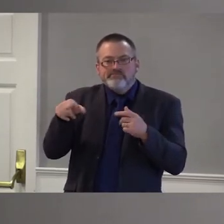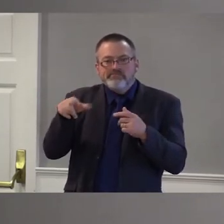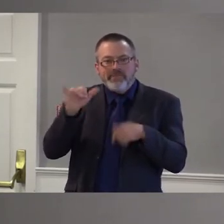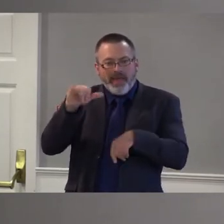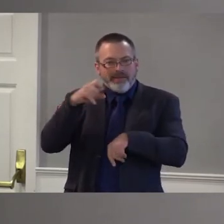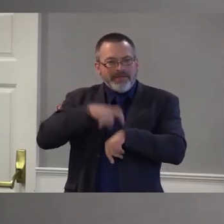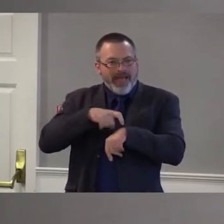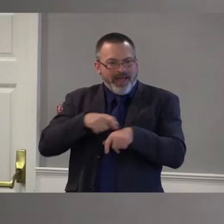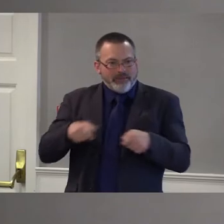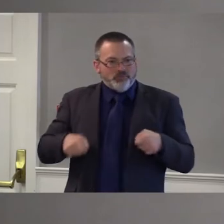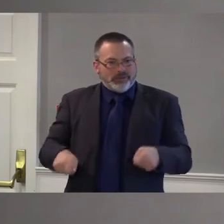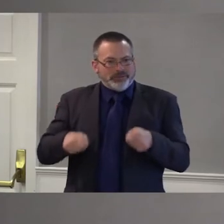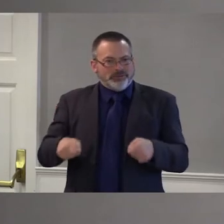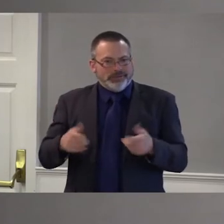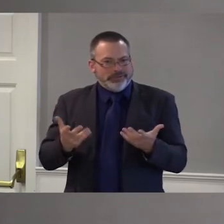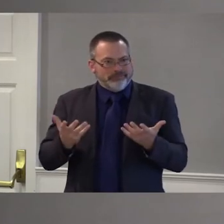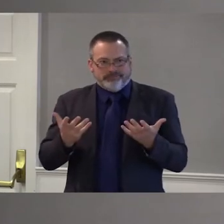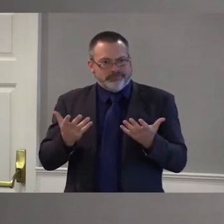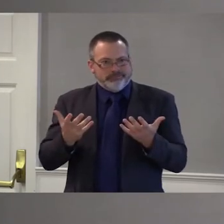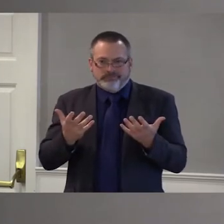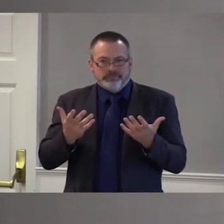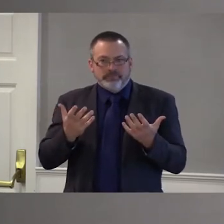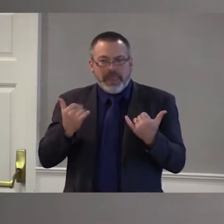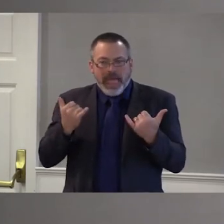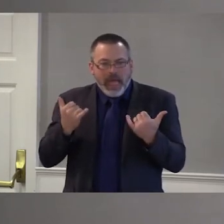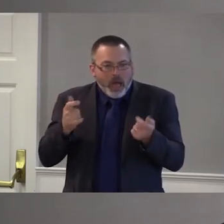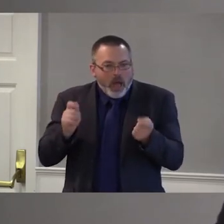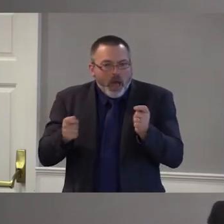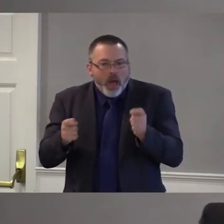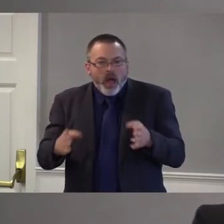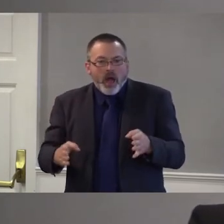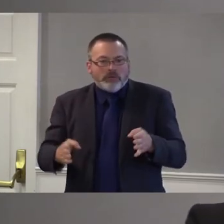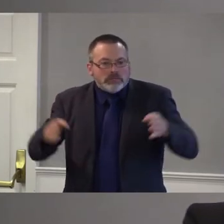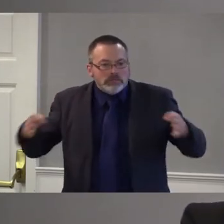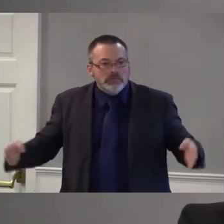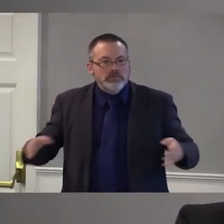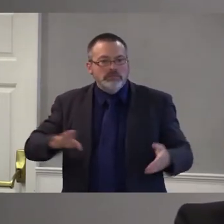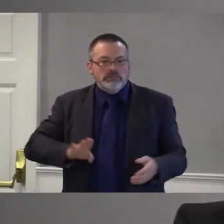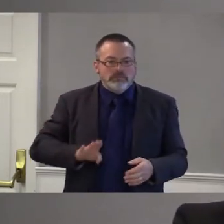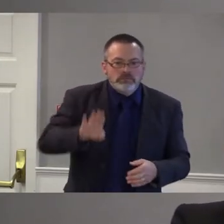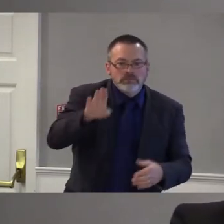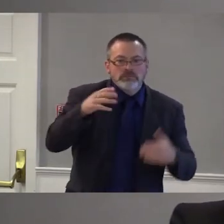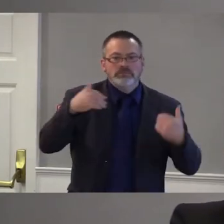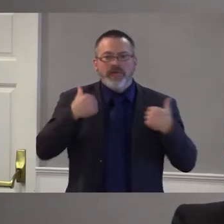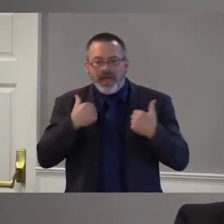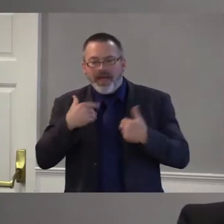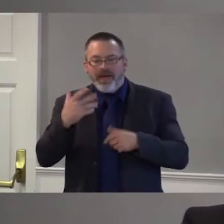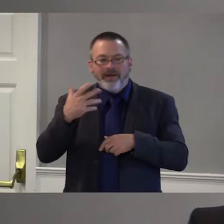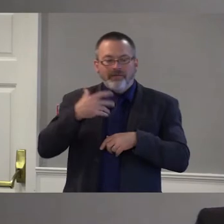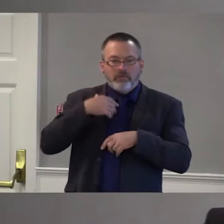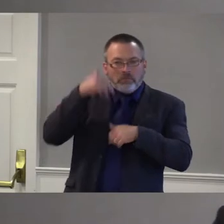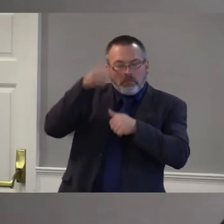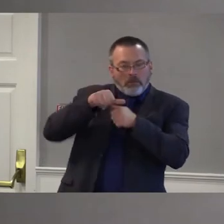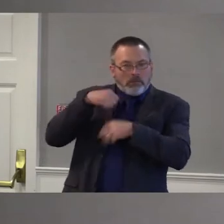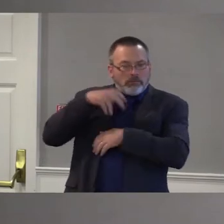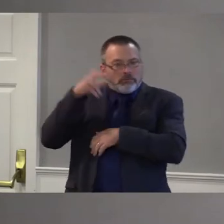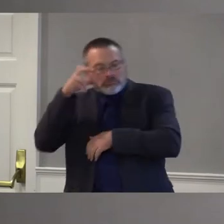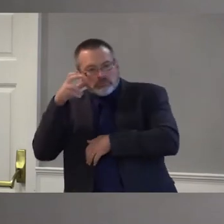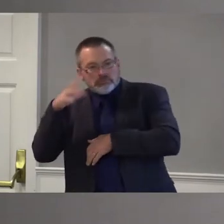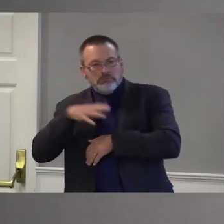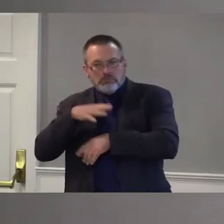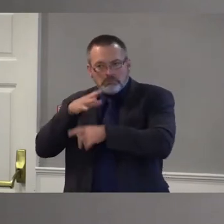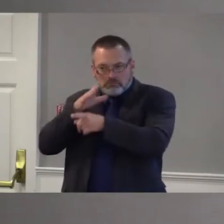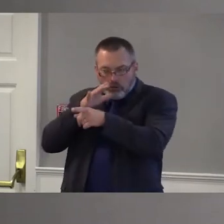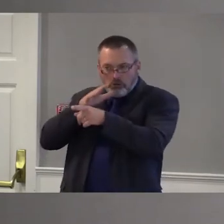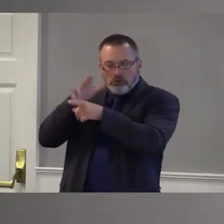home in Stowe, and I also recall eavesdropping on conversations between my grandparents about how challenging it was to bring